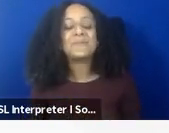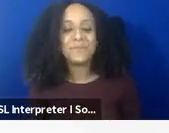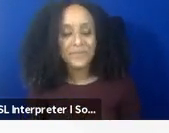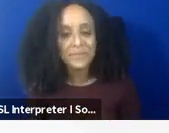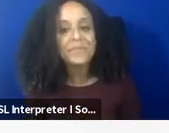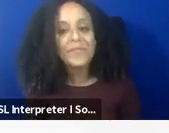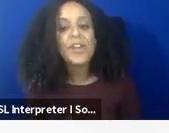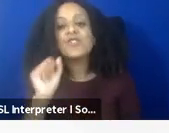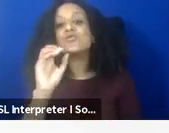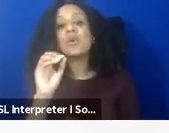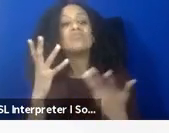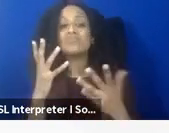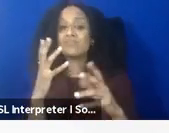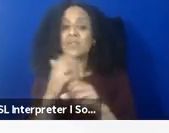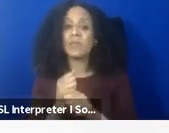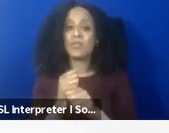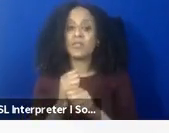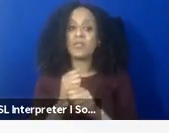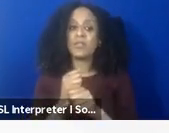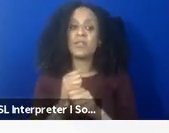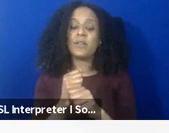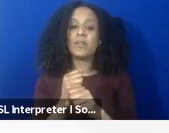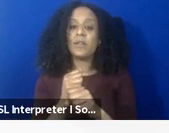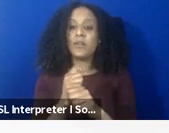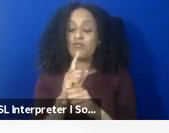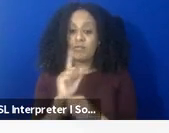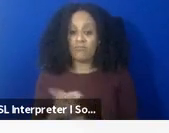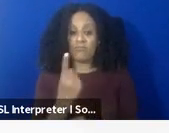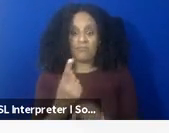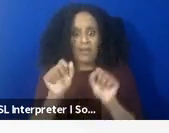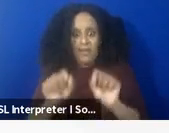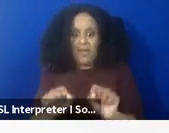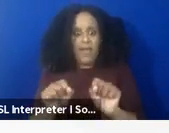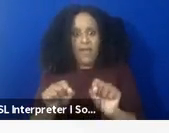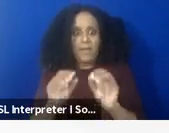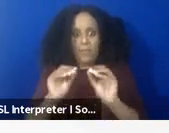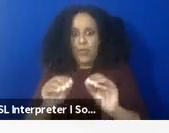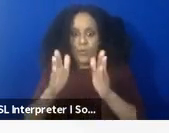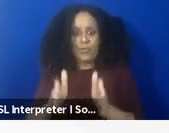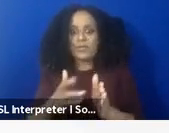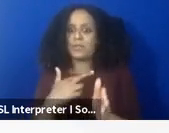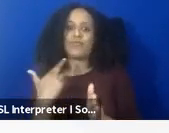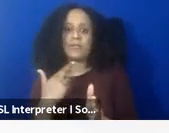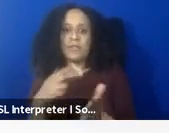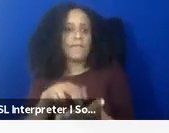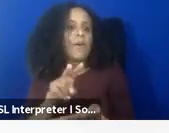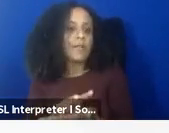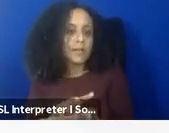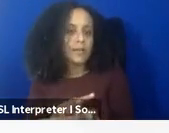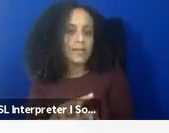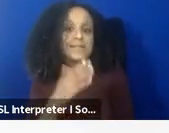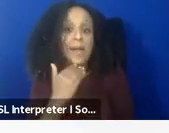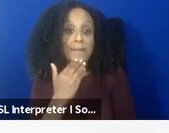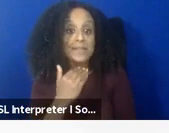So in summary, vestibular impairments alone can put one at a great risk for falling. Diabetes is also an independent risk factor